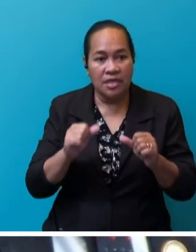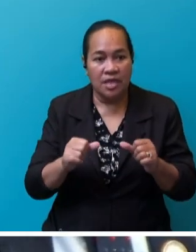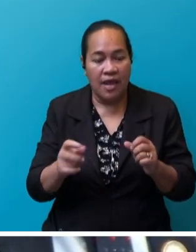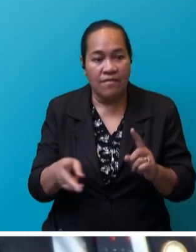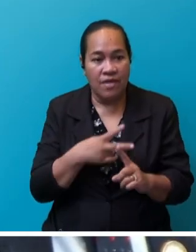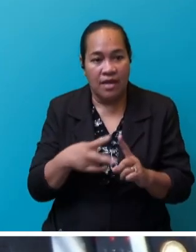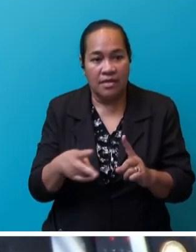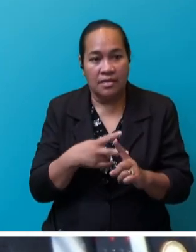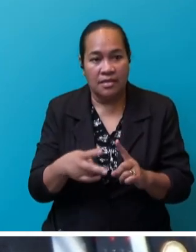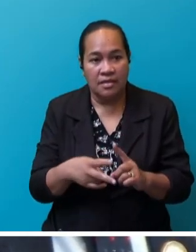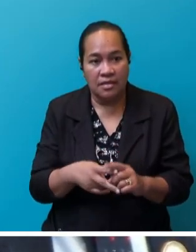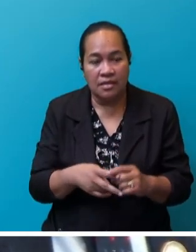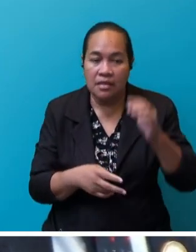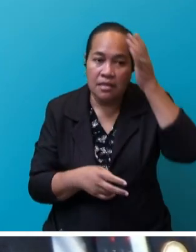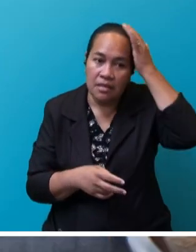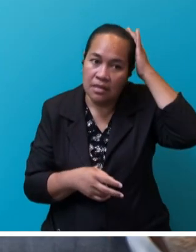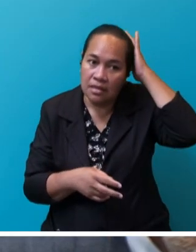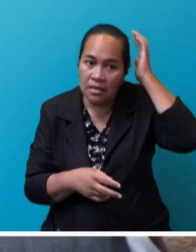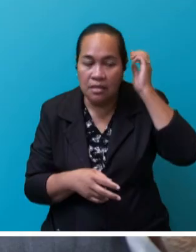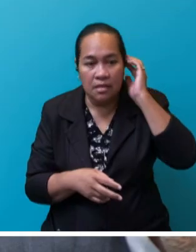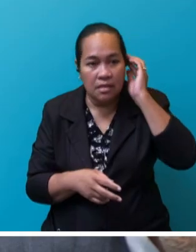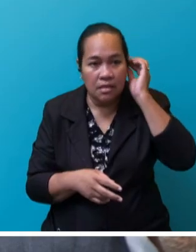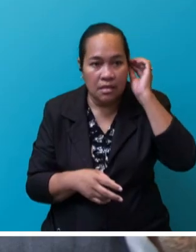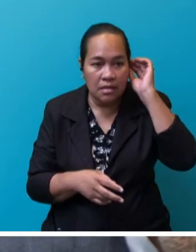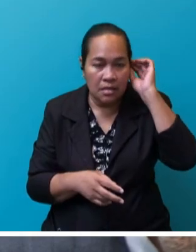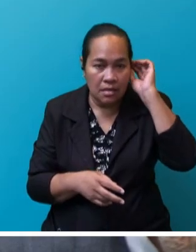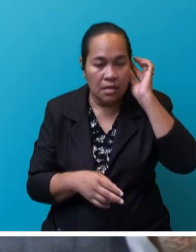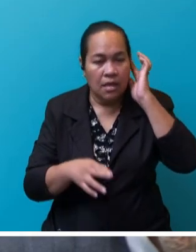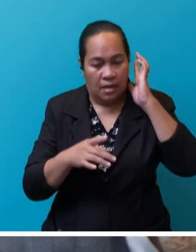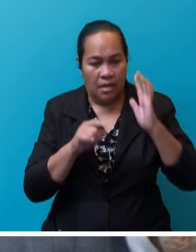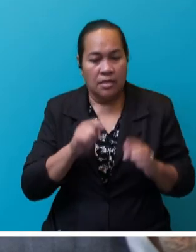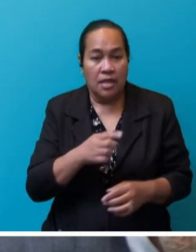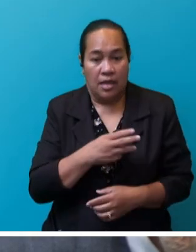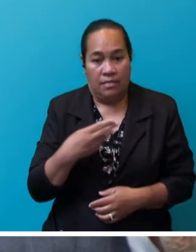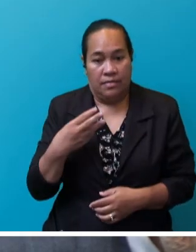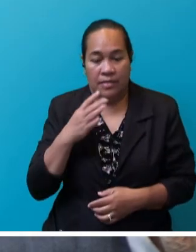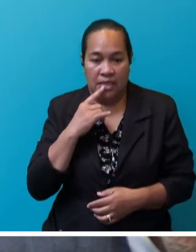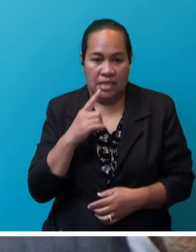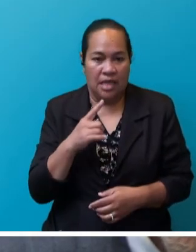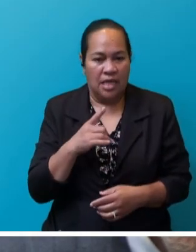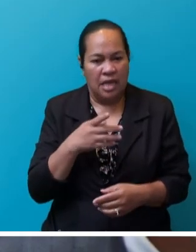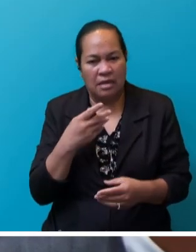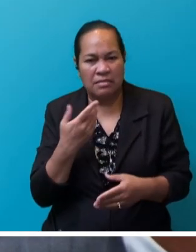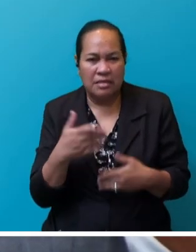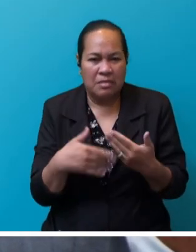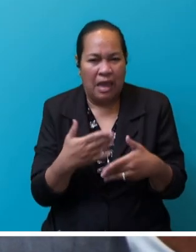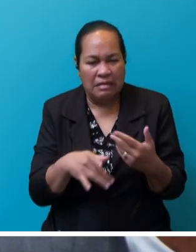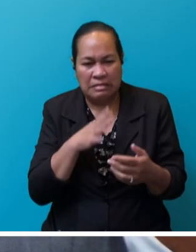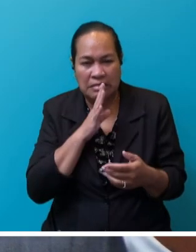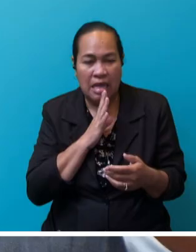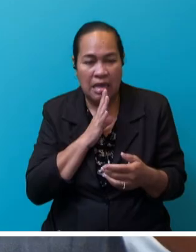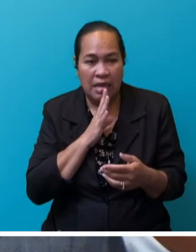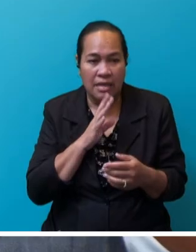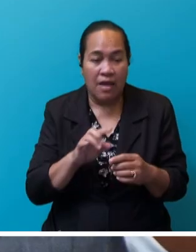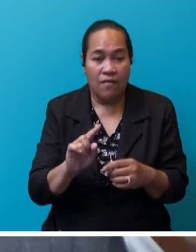statistics shared by the Assistant Minister for Health, Honorable Penioni Ravunawa, painted a sobering picture. In just the first